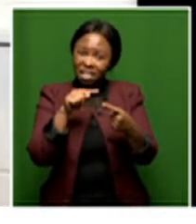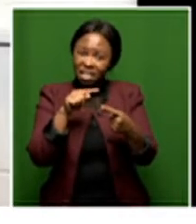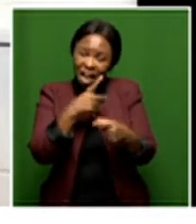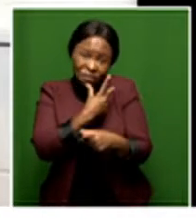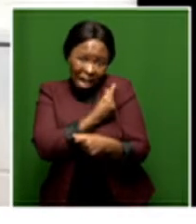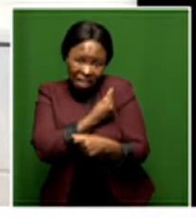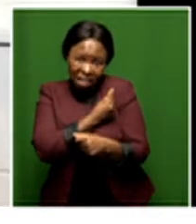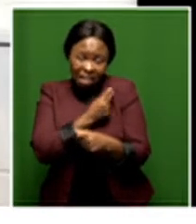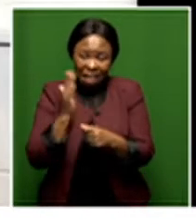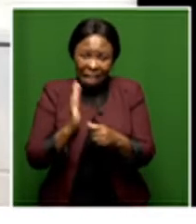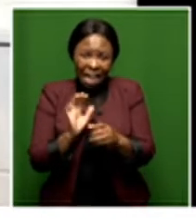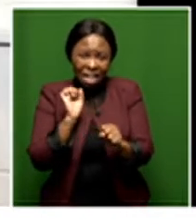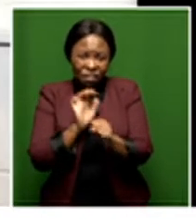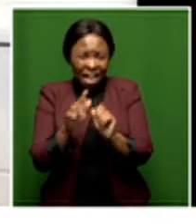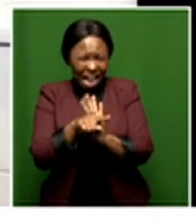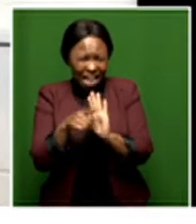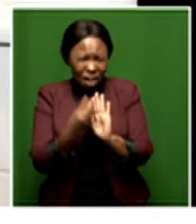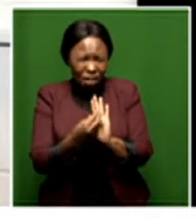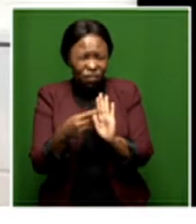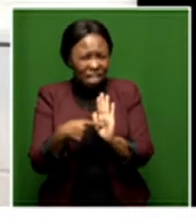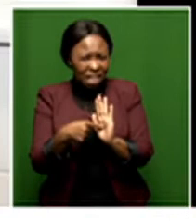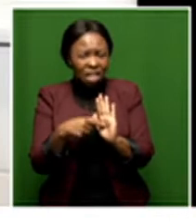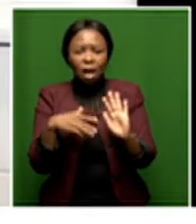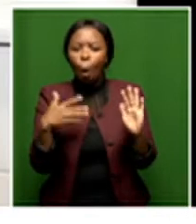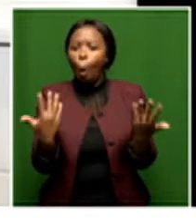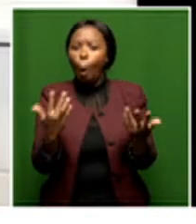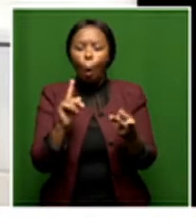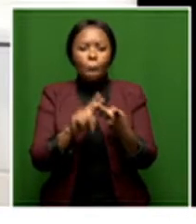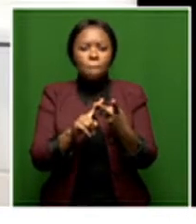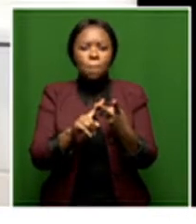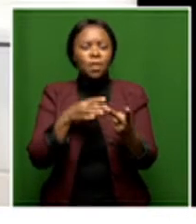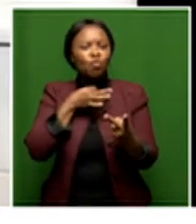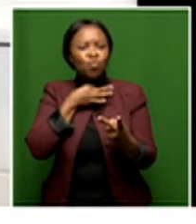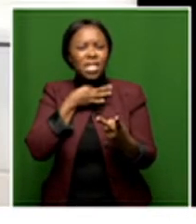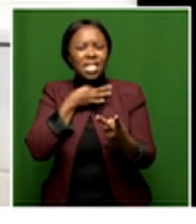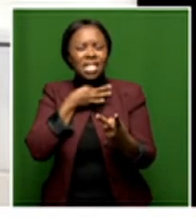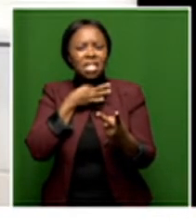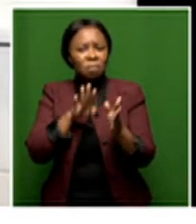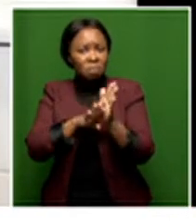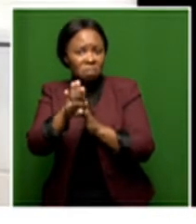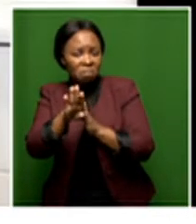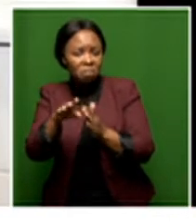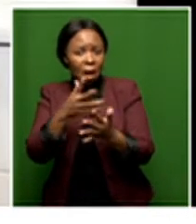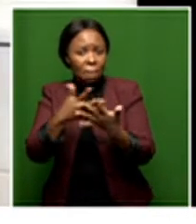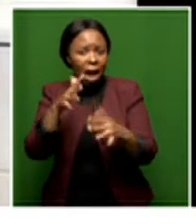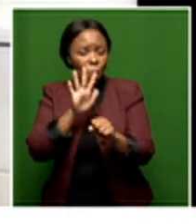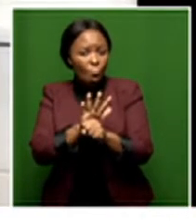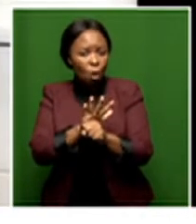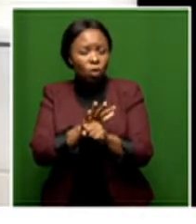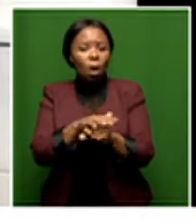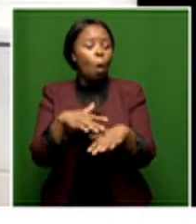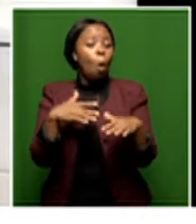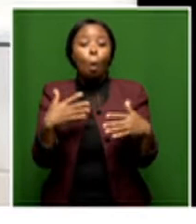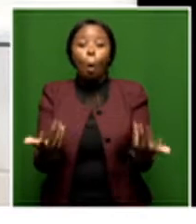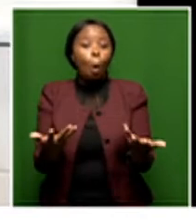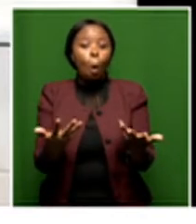vaccine that's been newly rolled out to millions of people? Is it increasing the risk of these blood clots? Or are we seeing what would have